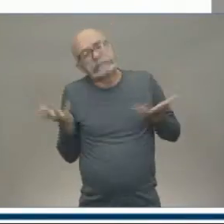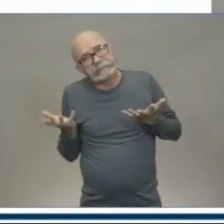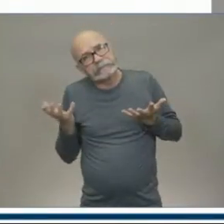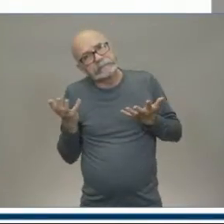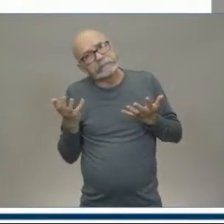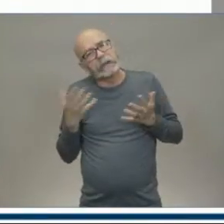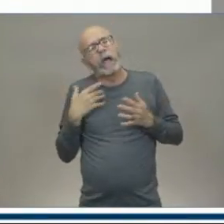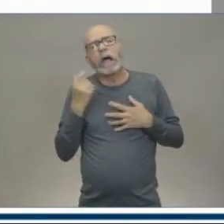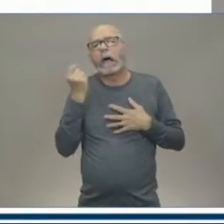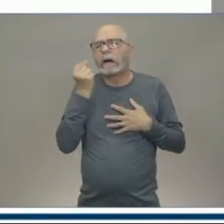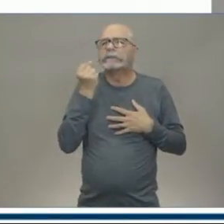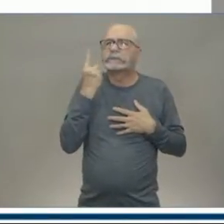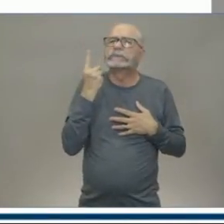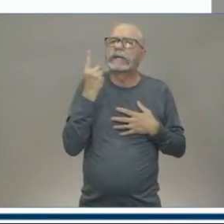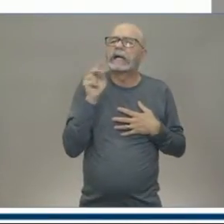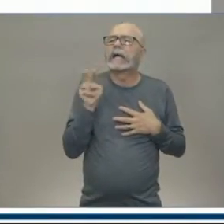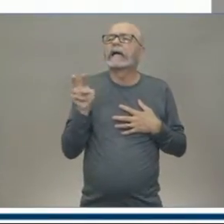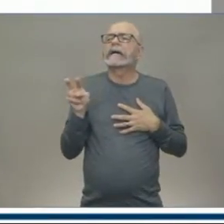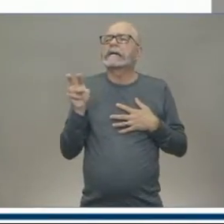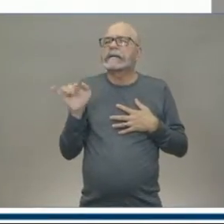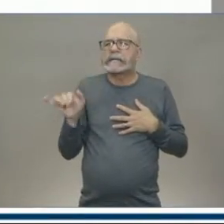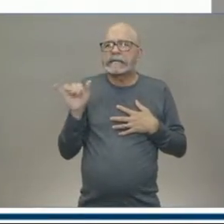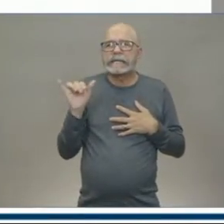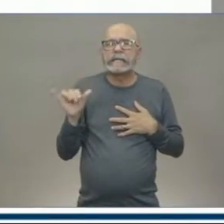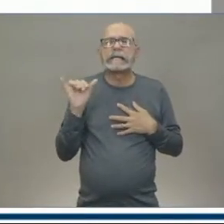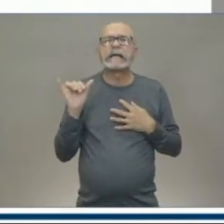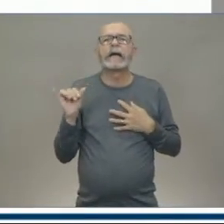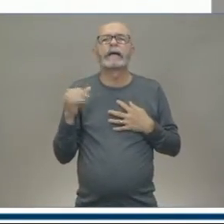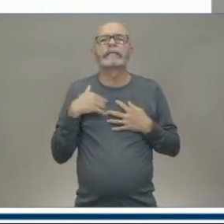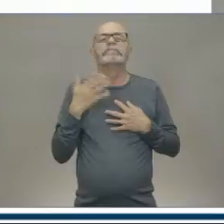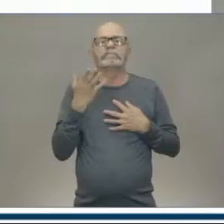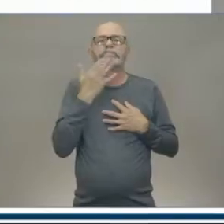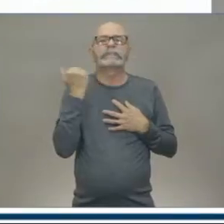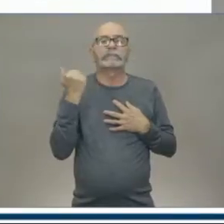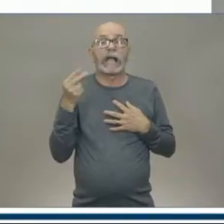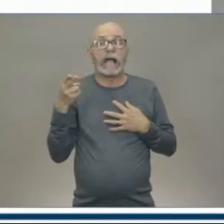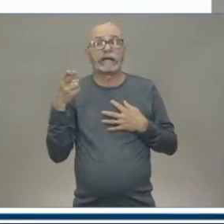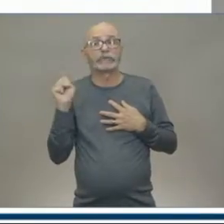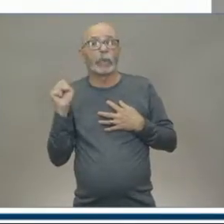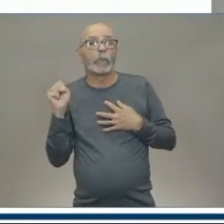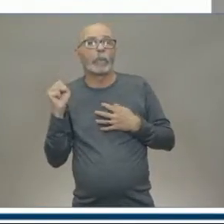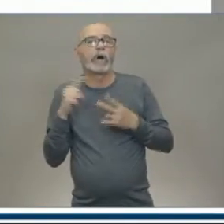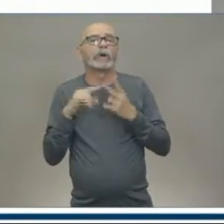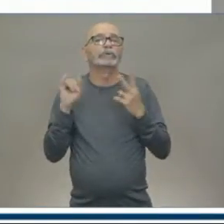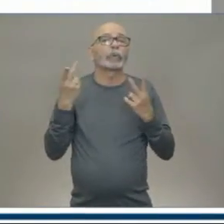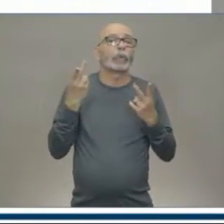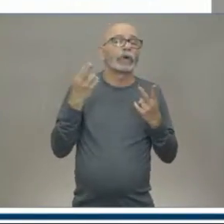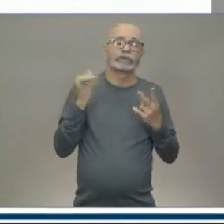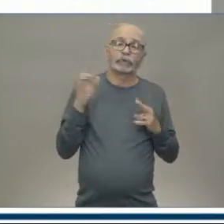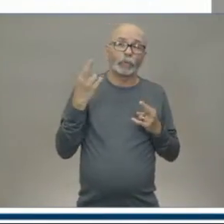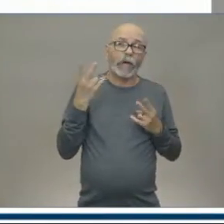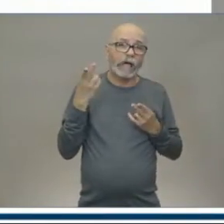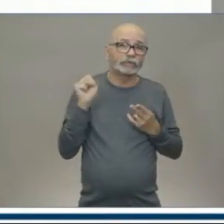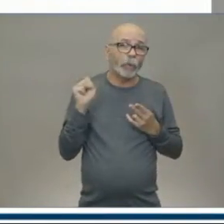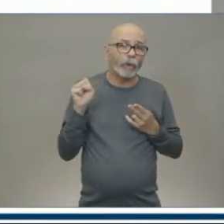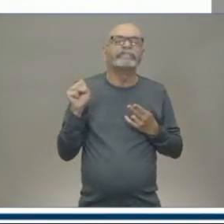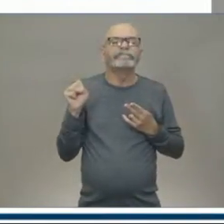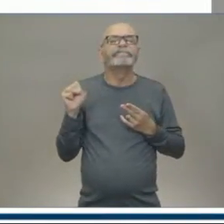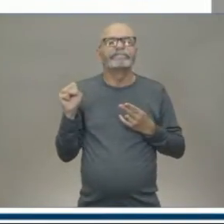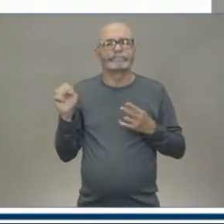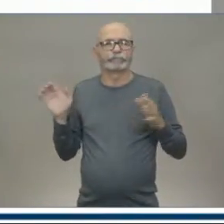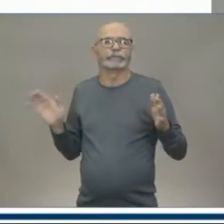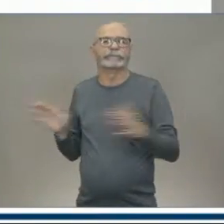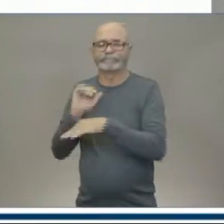together, we felt the appropriate approach is to both the high school and the junior high. We have robust plans for,